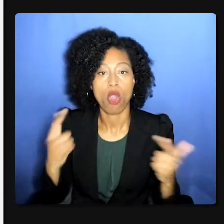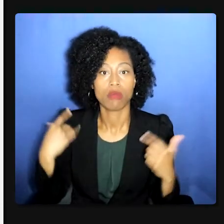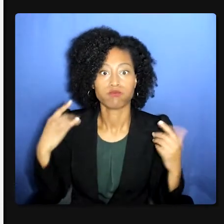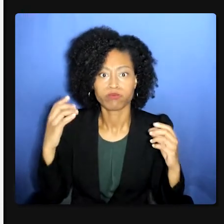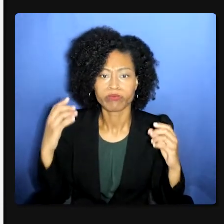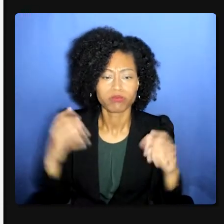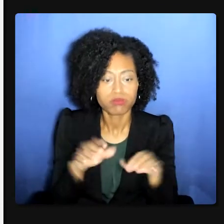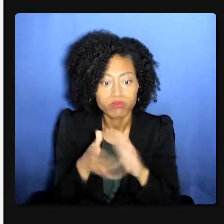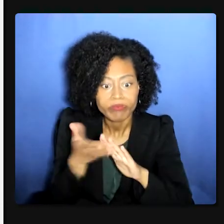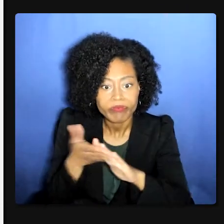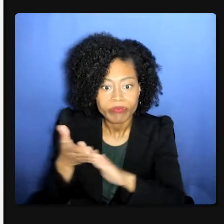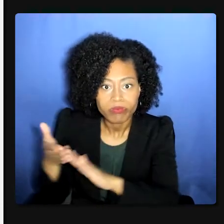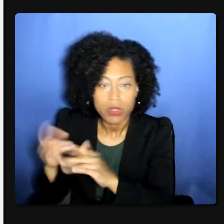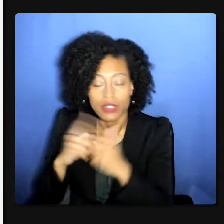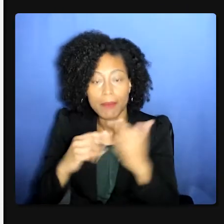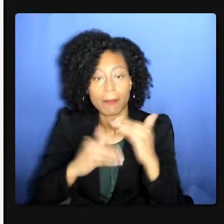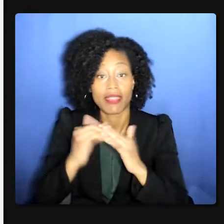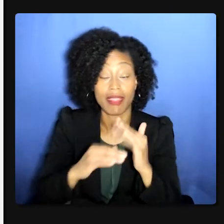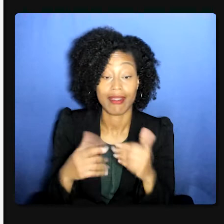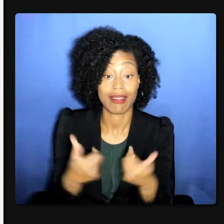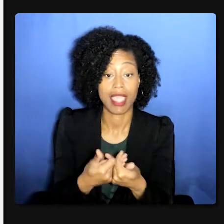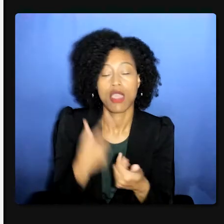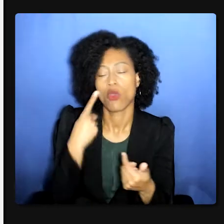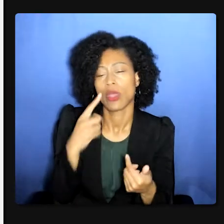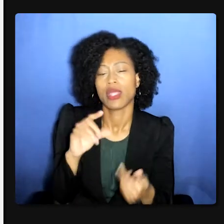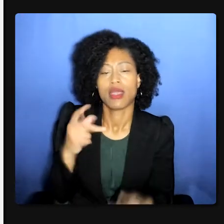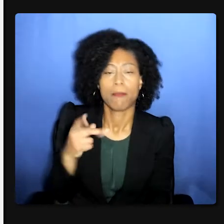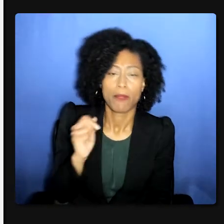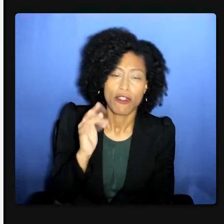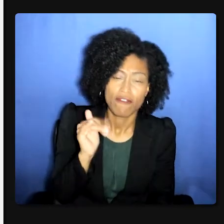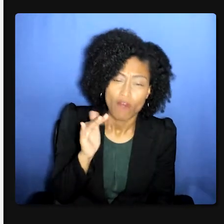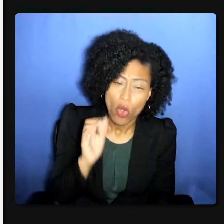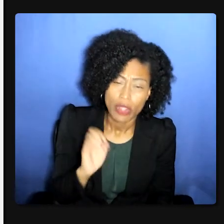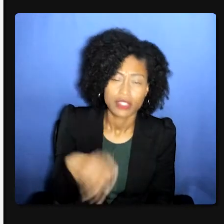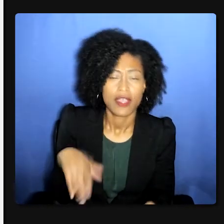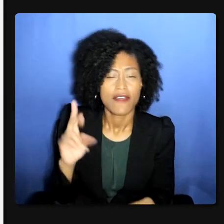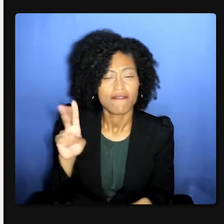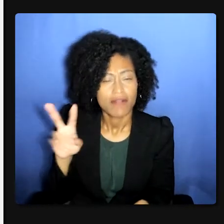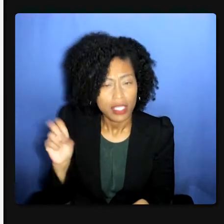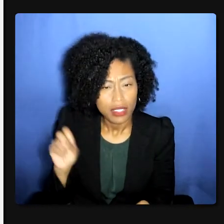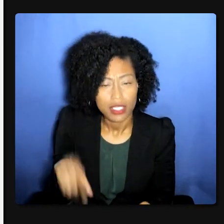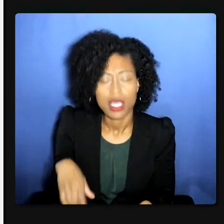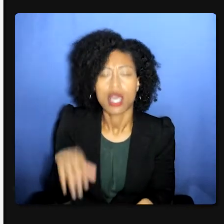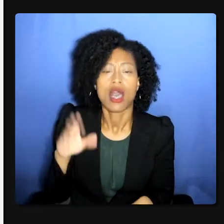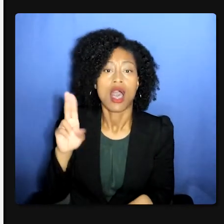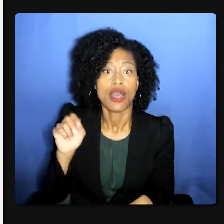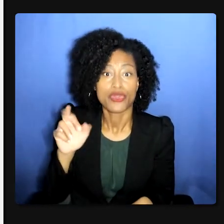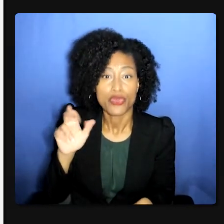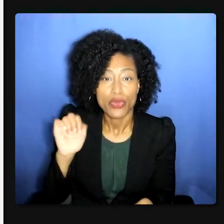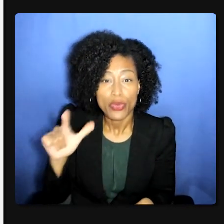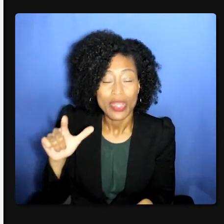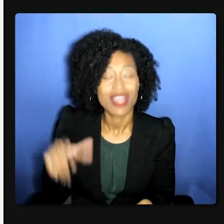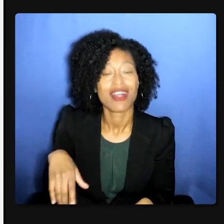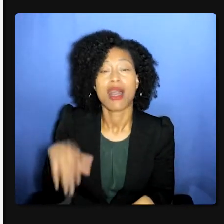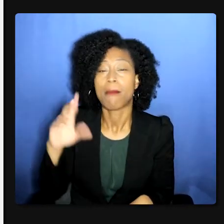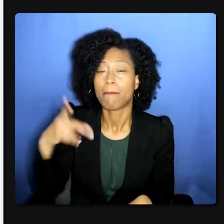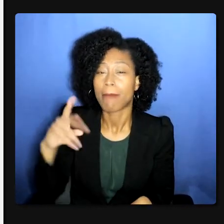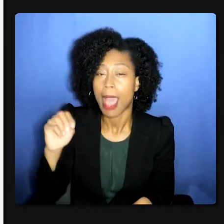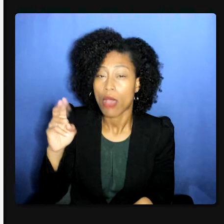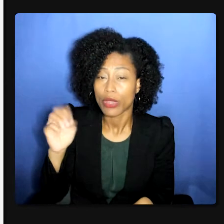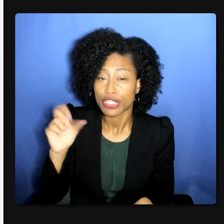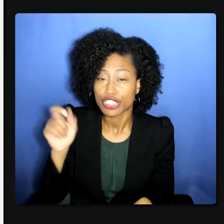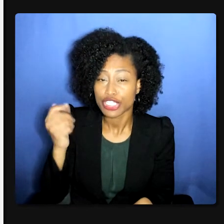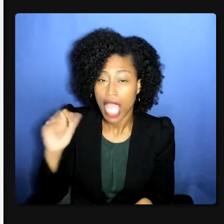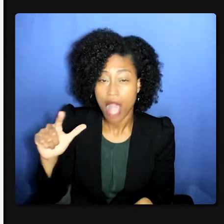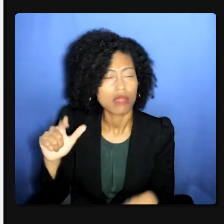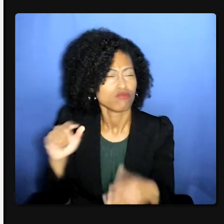up with Perforce and a client workspace, Visual Studio, Unreal Source and tooling, PowerShell, and so on. The build